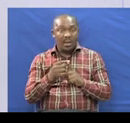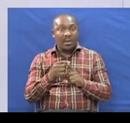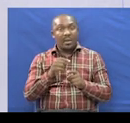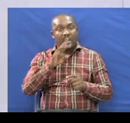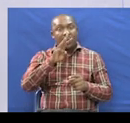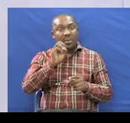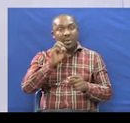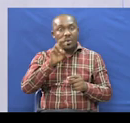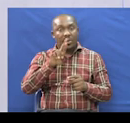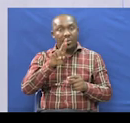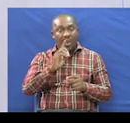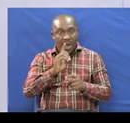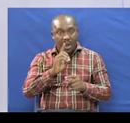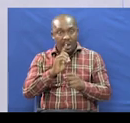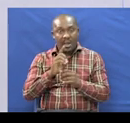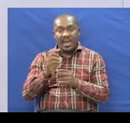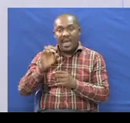either or.